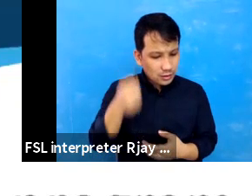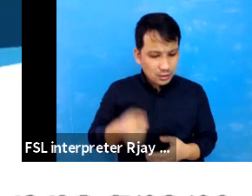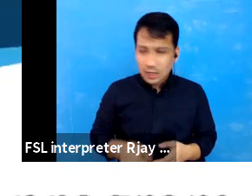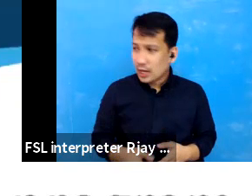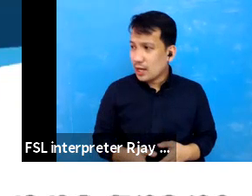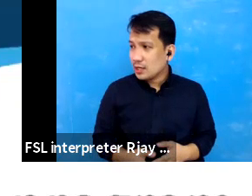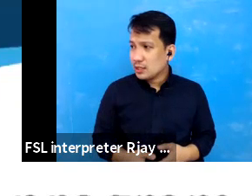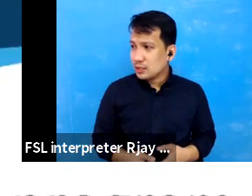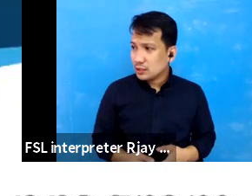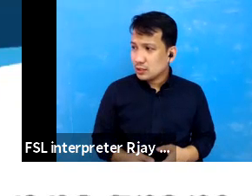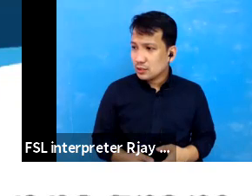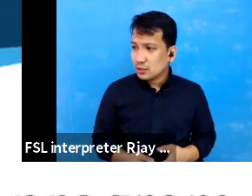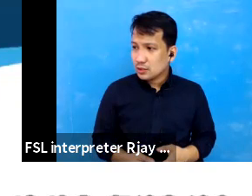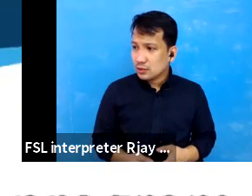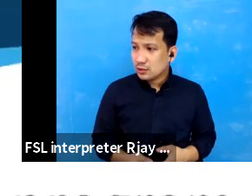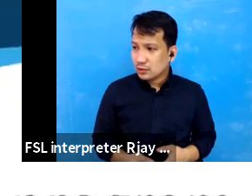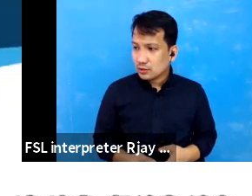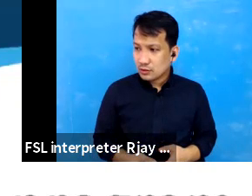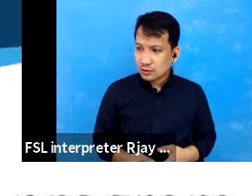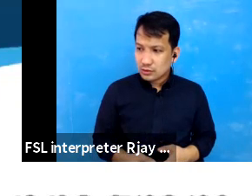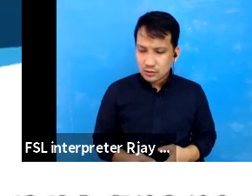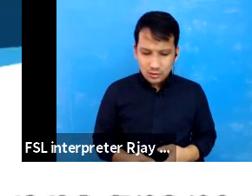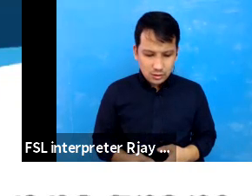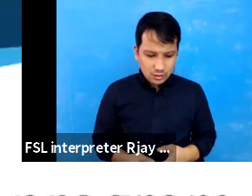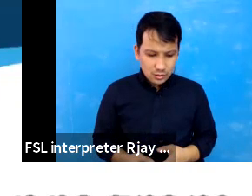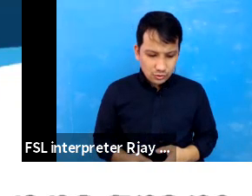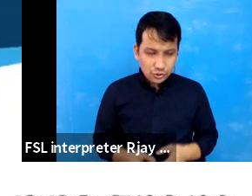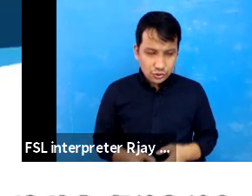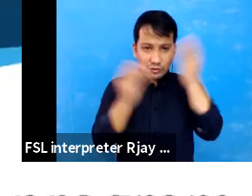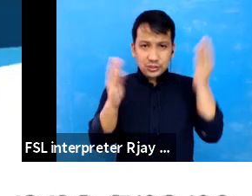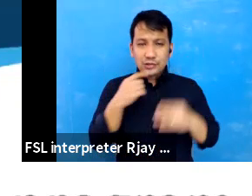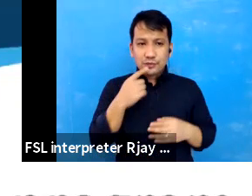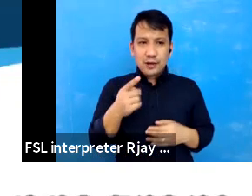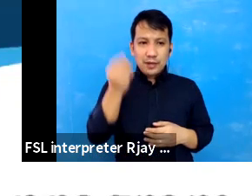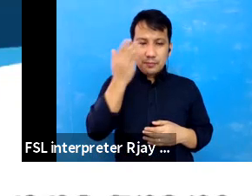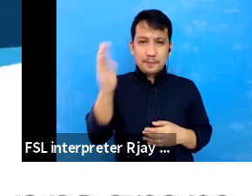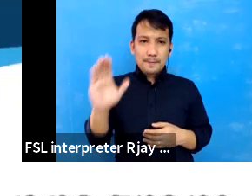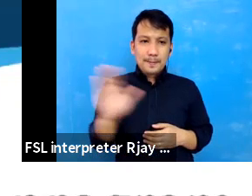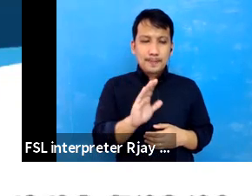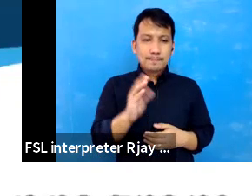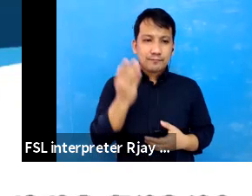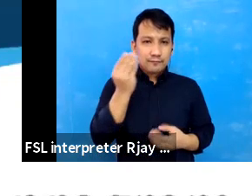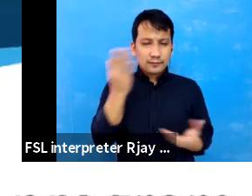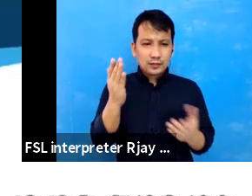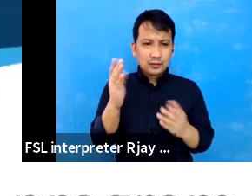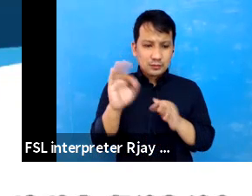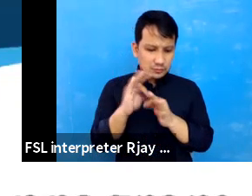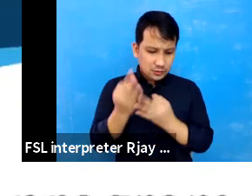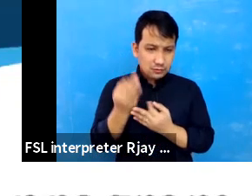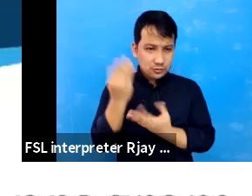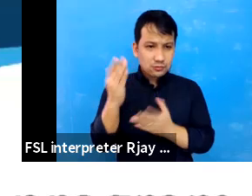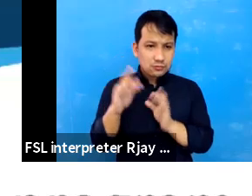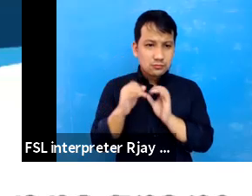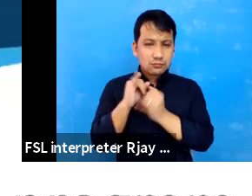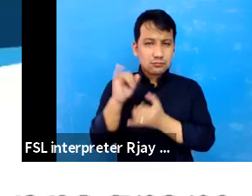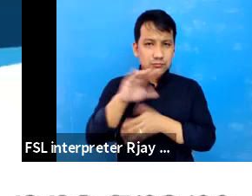and consistent monitoring and evaluation of Municipal Nutrition Council and Barangay Nutrition Council functionality and